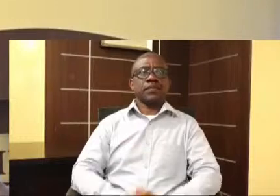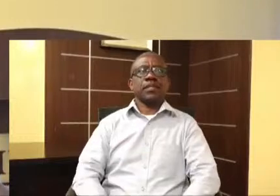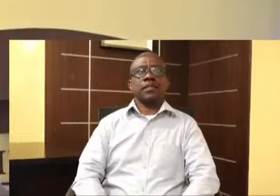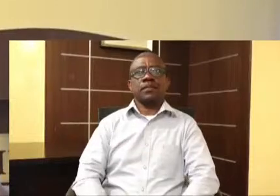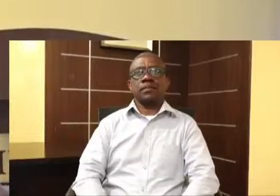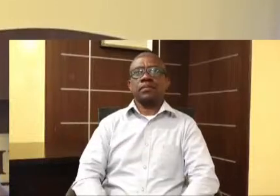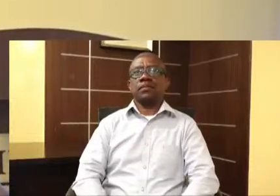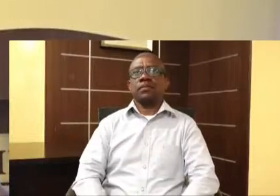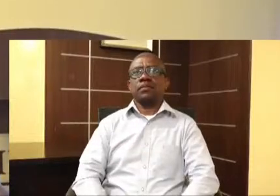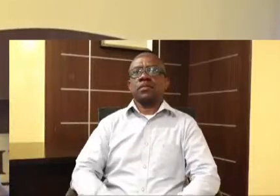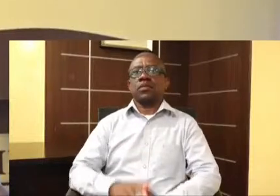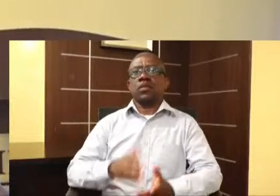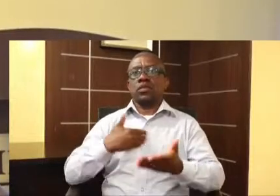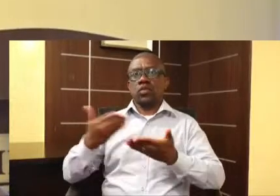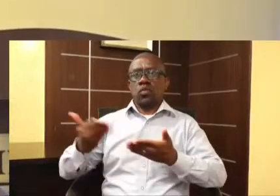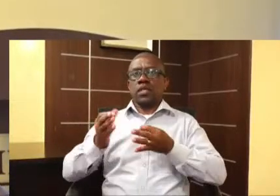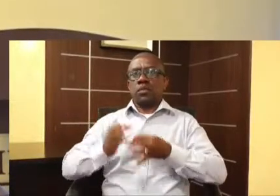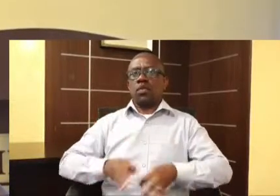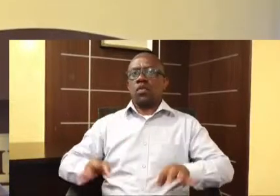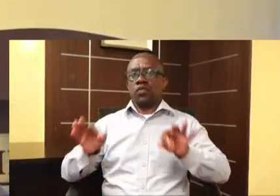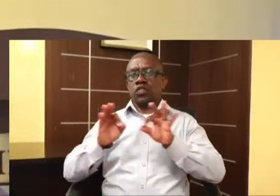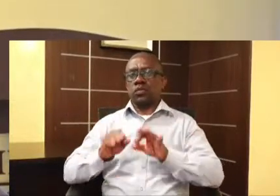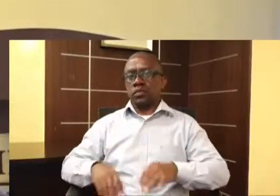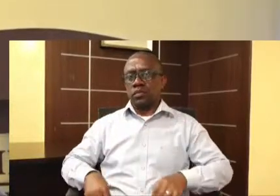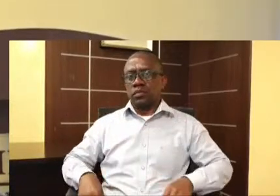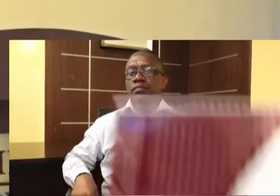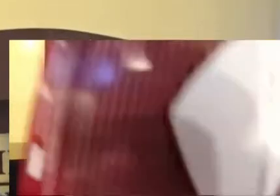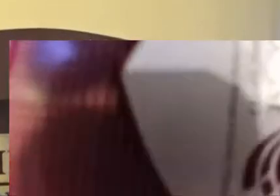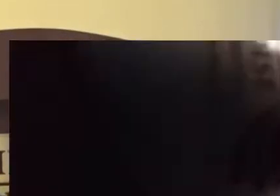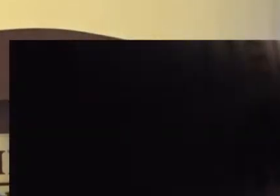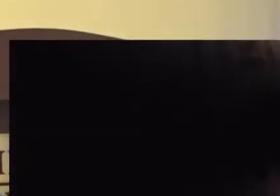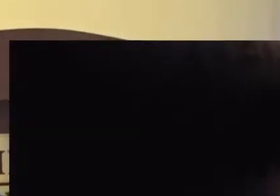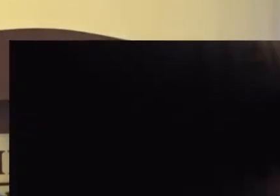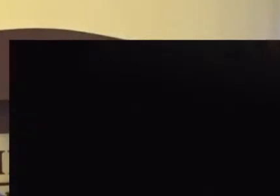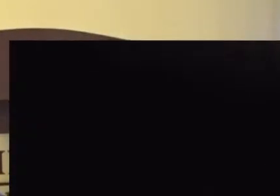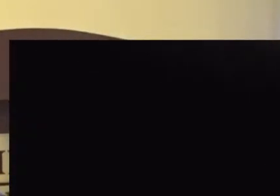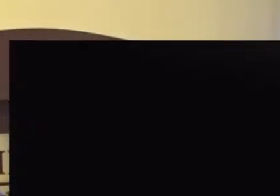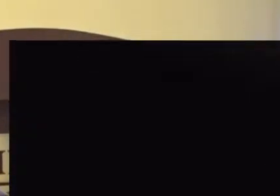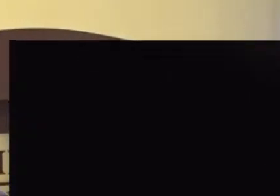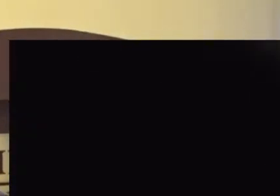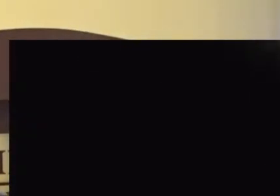We want to welcome him officially to Waridi.